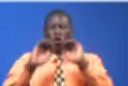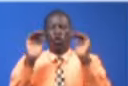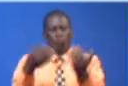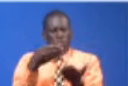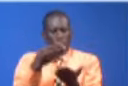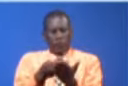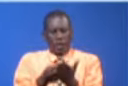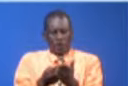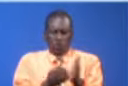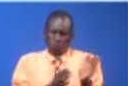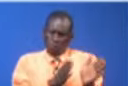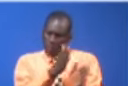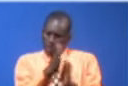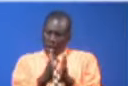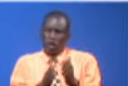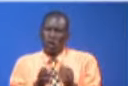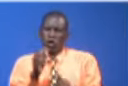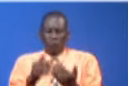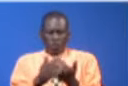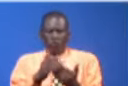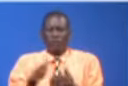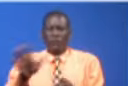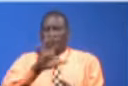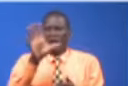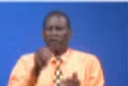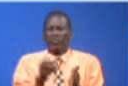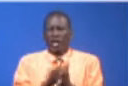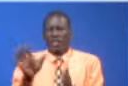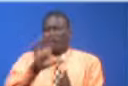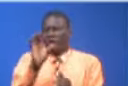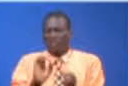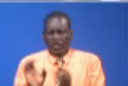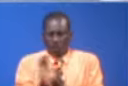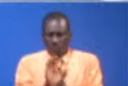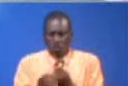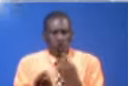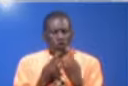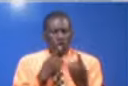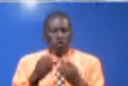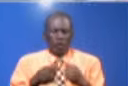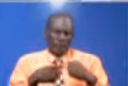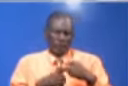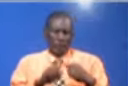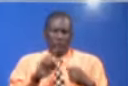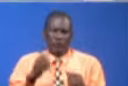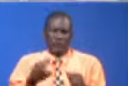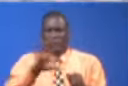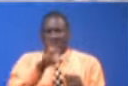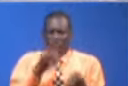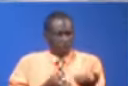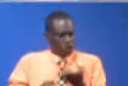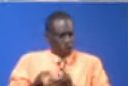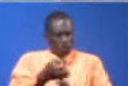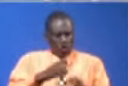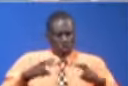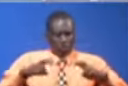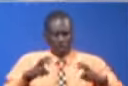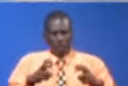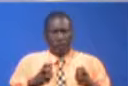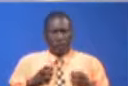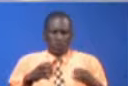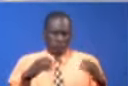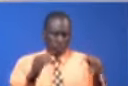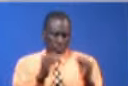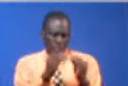financial infrastructure that favours Africa and African countries. Speaking at the 61st Africa Economic Research